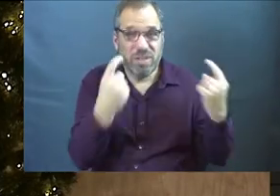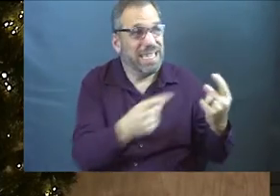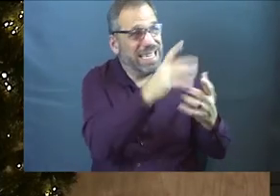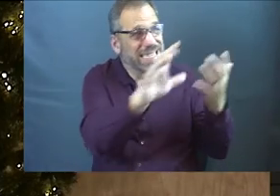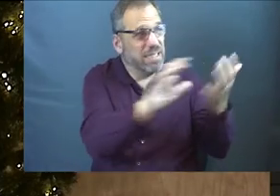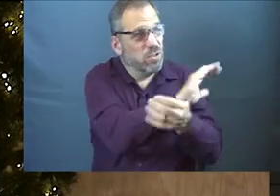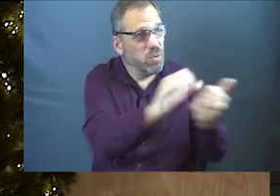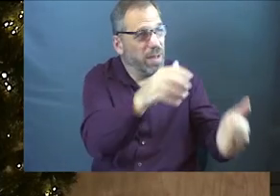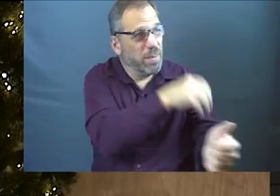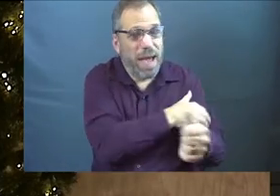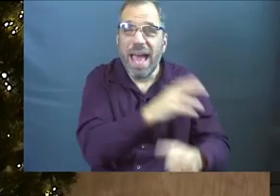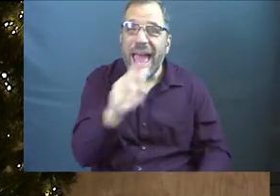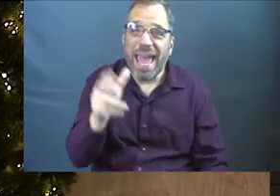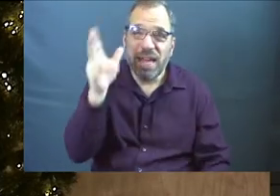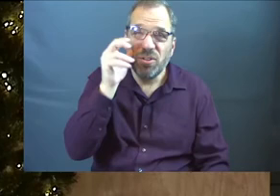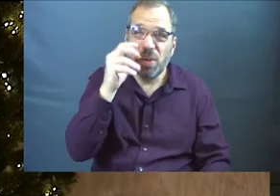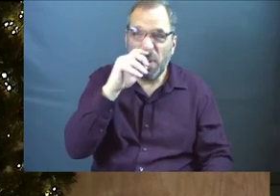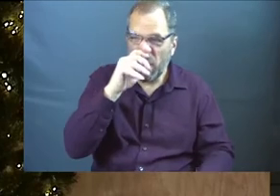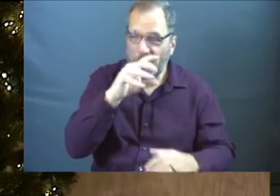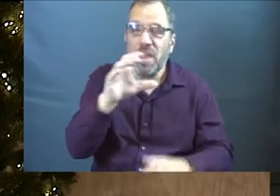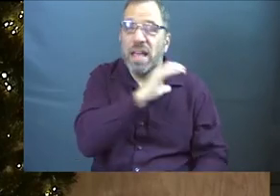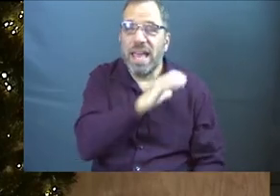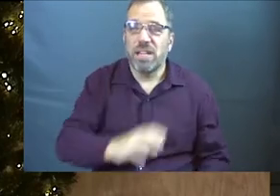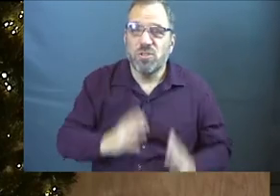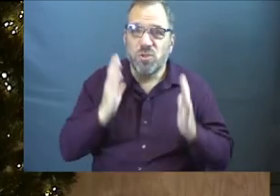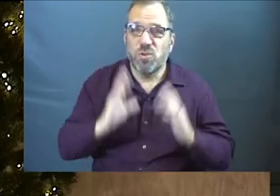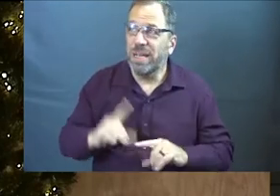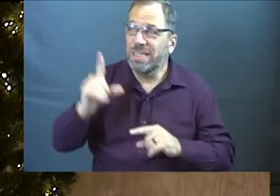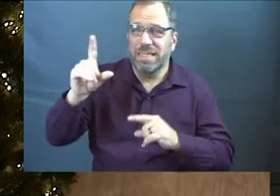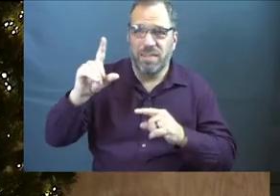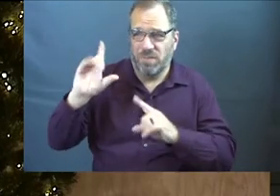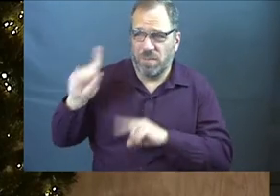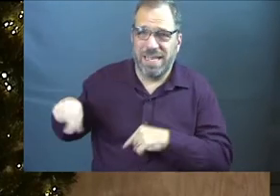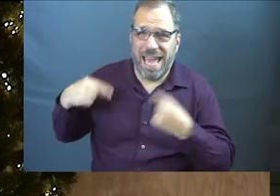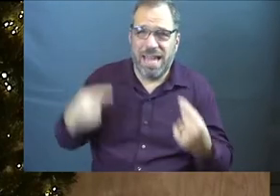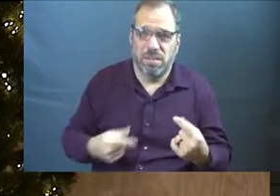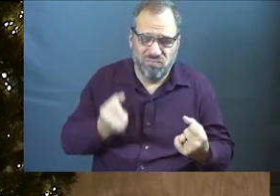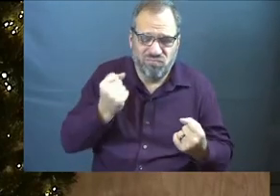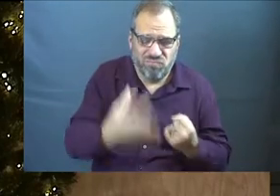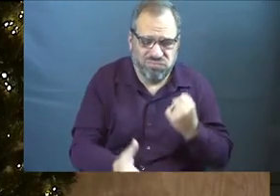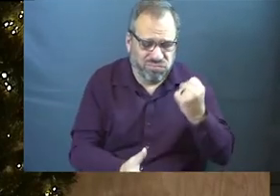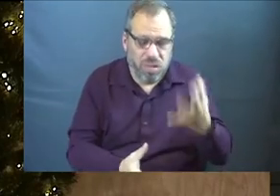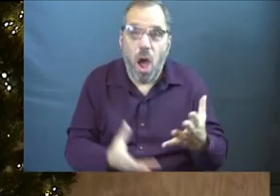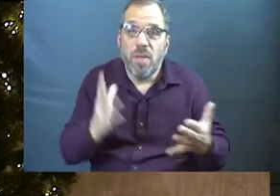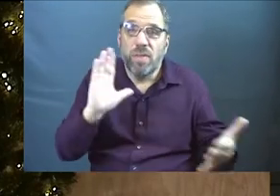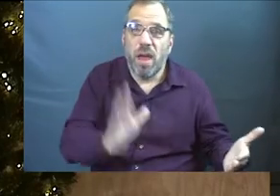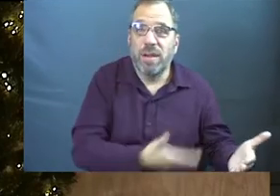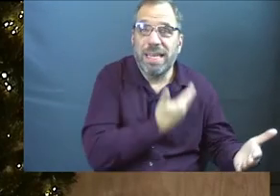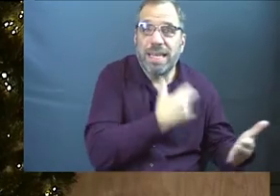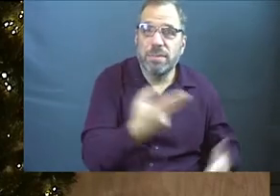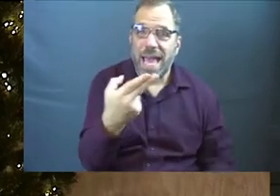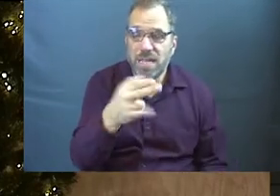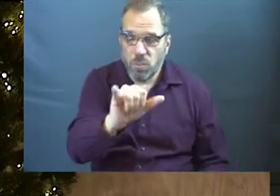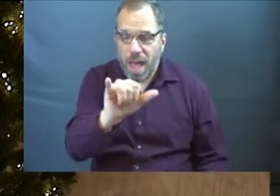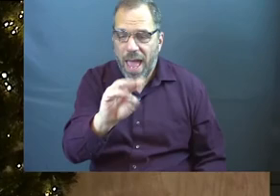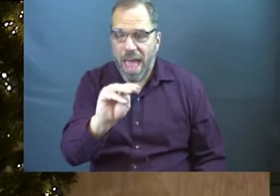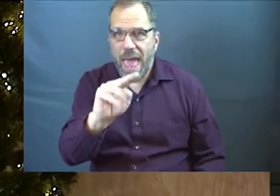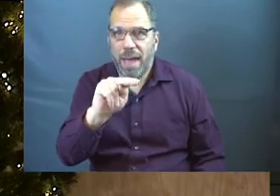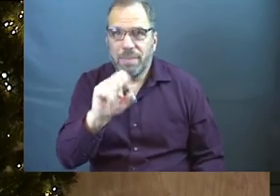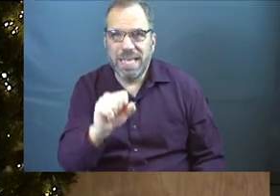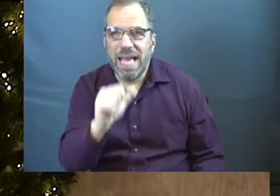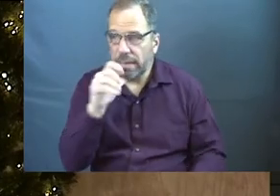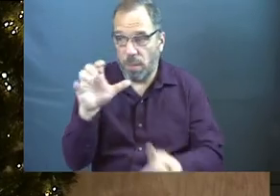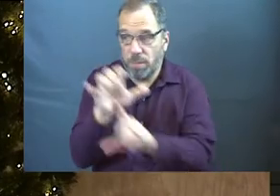you. Do you hear the saints down through the ages singing to you The reason they're hymns, guys, is not just because they